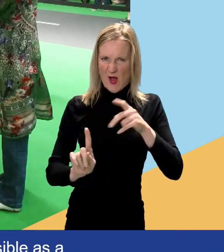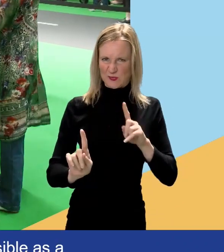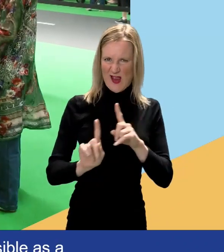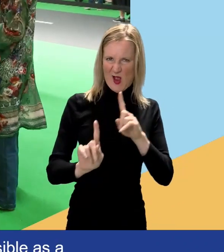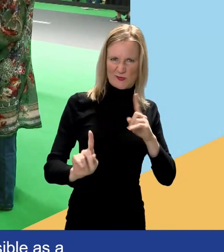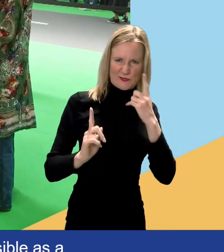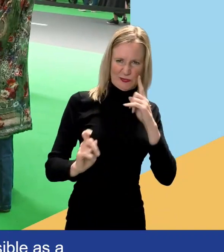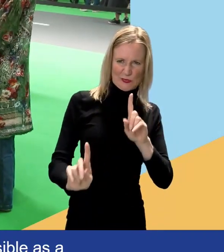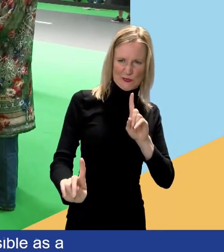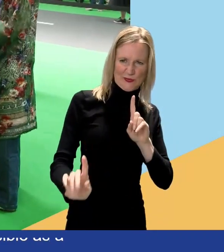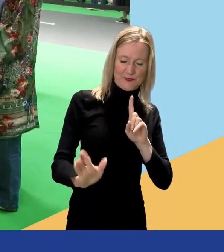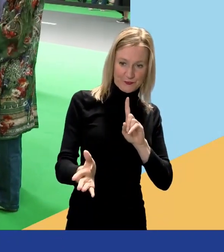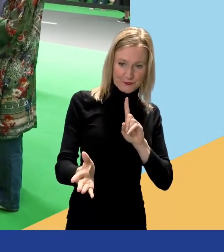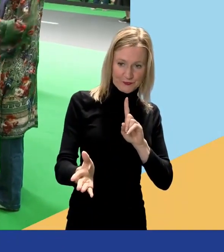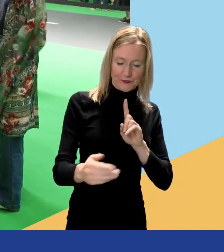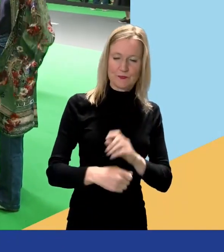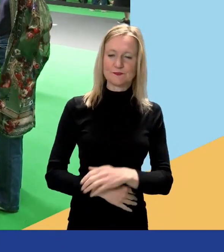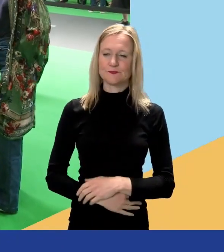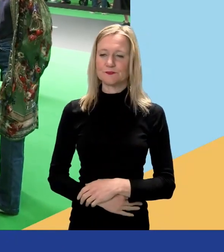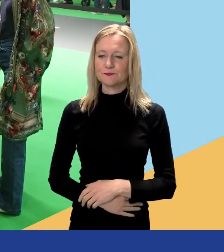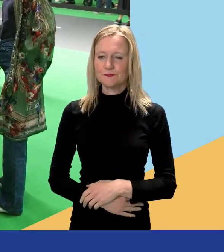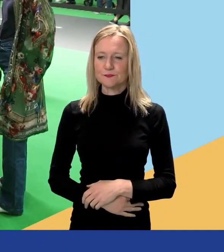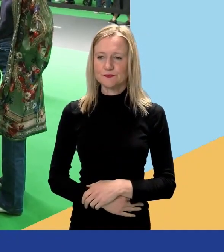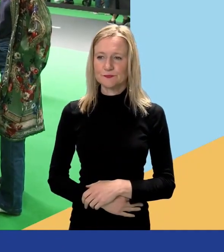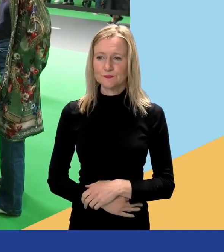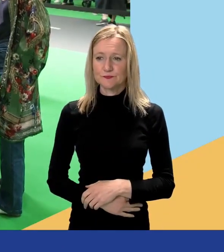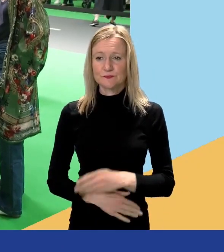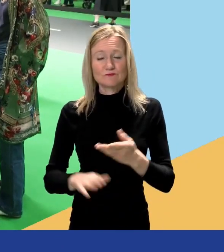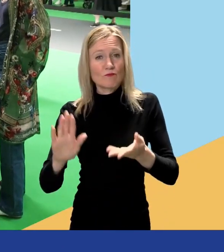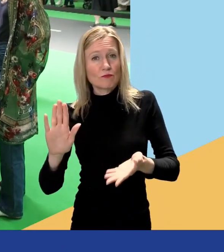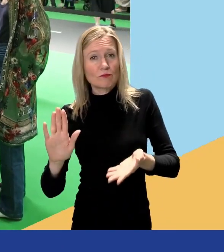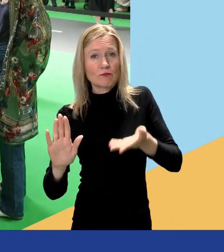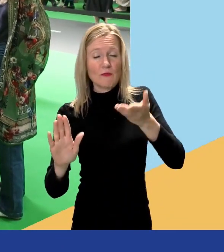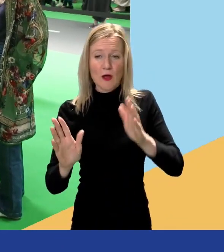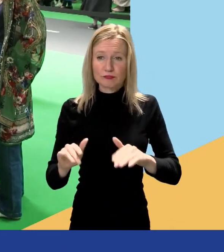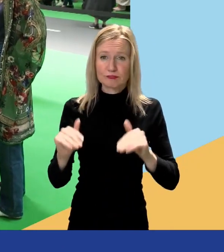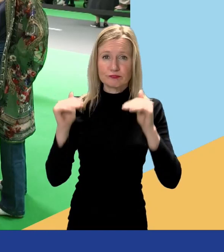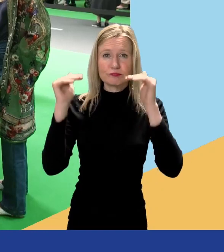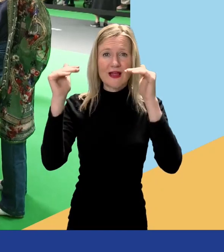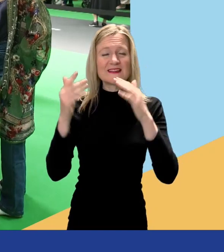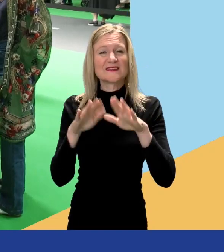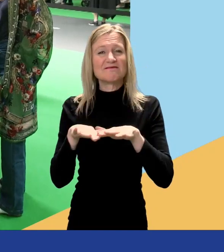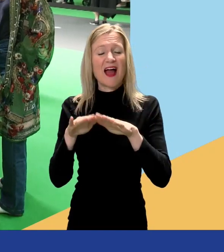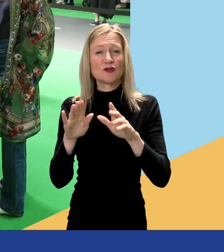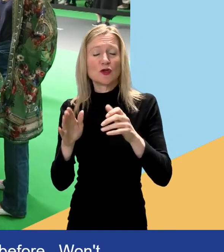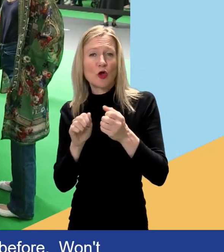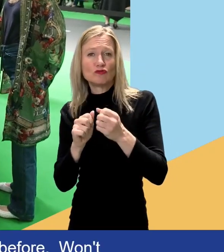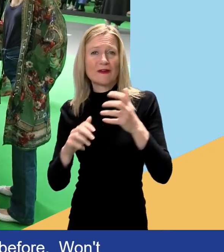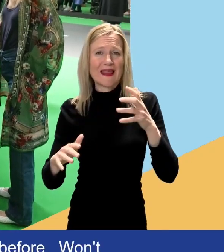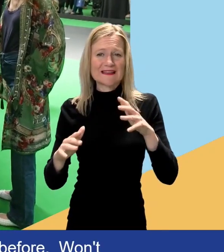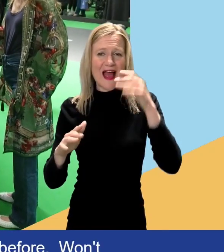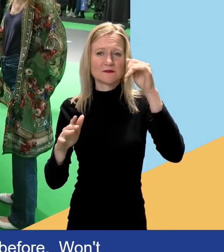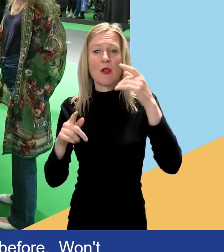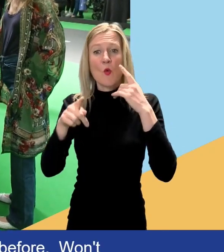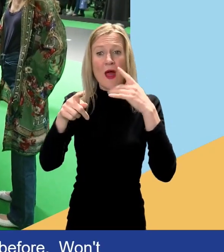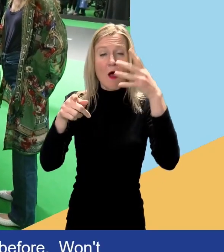do is use the really shut your head in here before, so we won't do that today. So we just open it with the standard release handle there. Obviously, when you come to close it